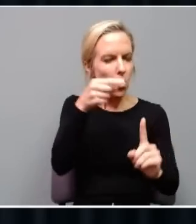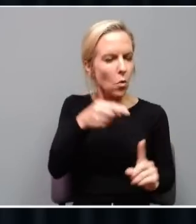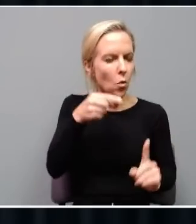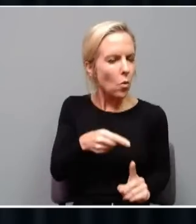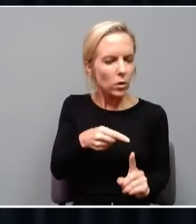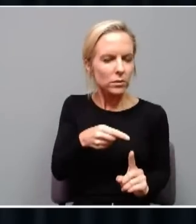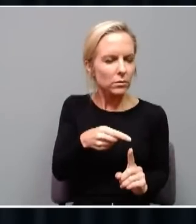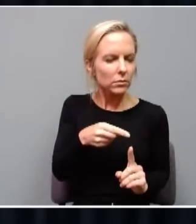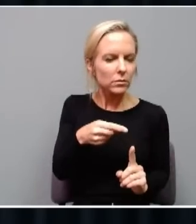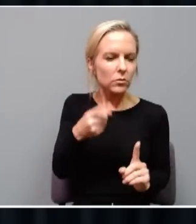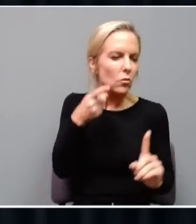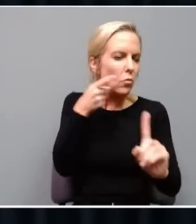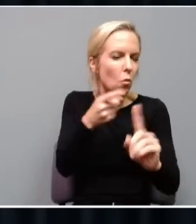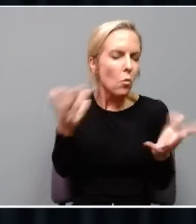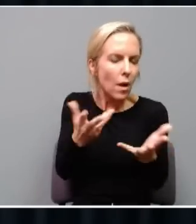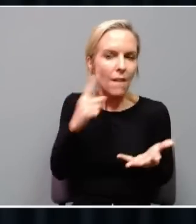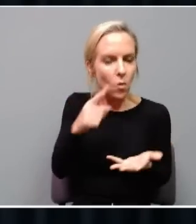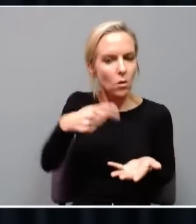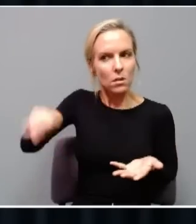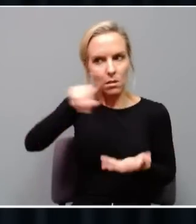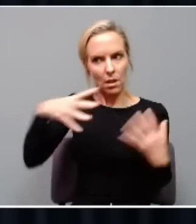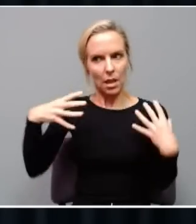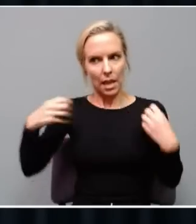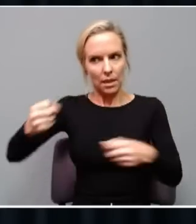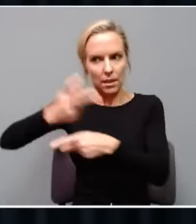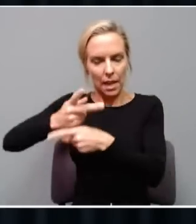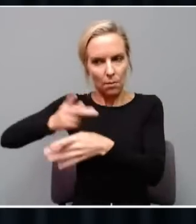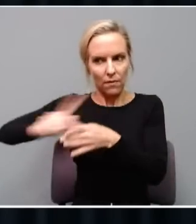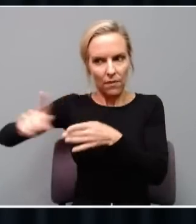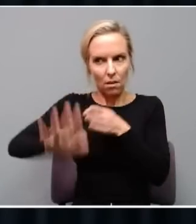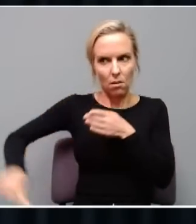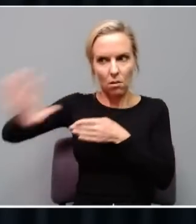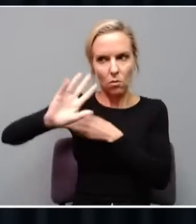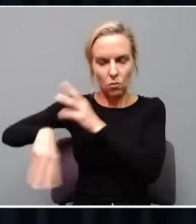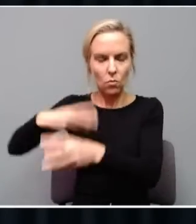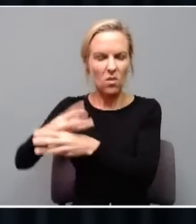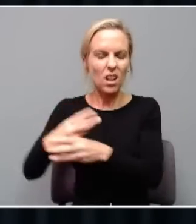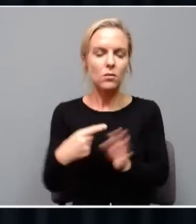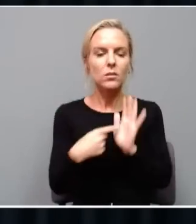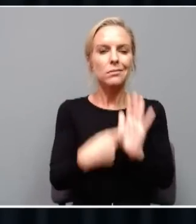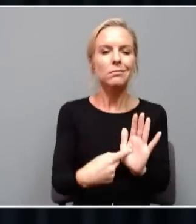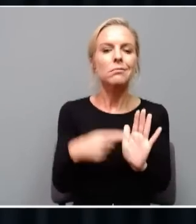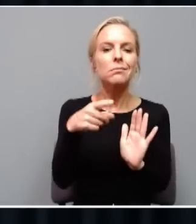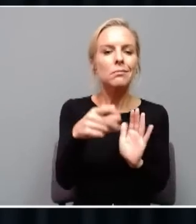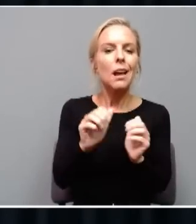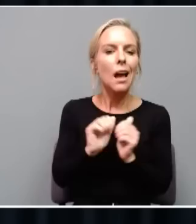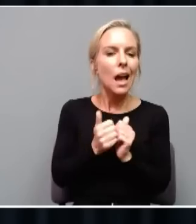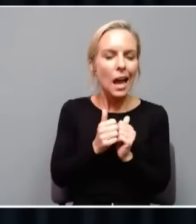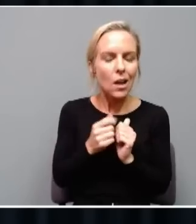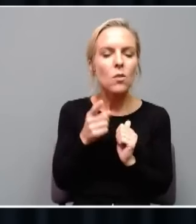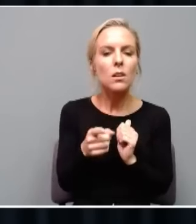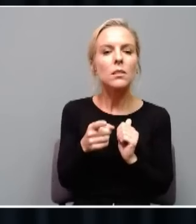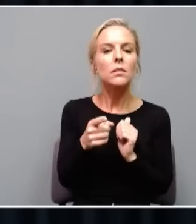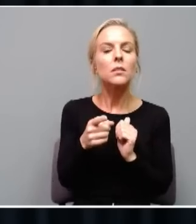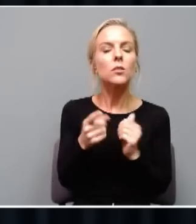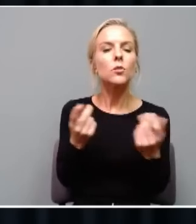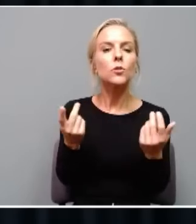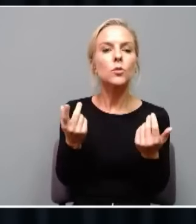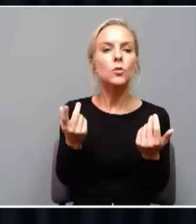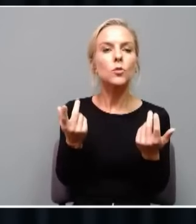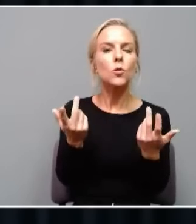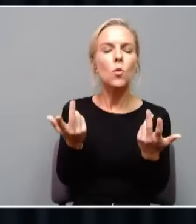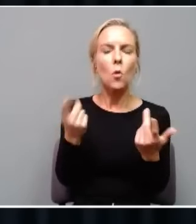healthcare professionals across the globe. I'll demonstrate how the product works. One of the things that we knew that we wanted to